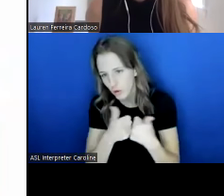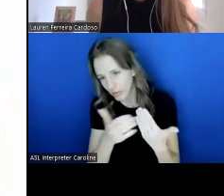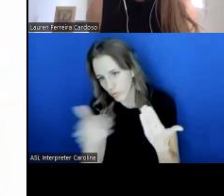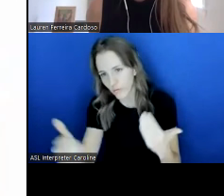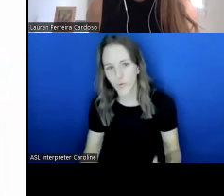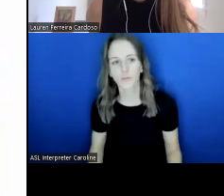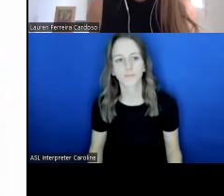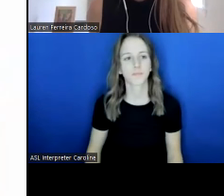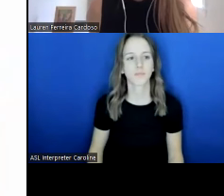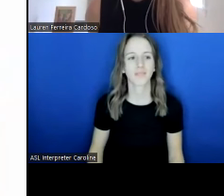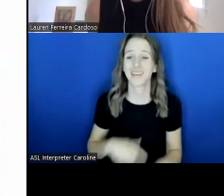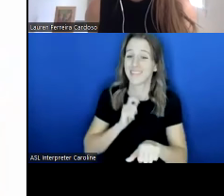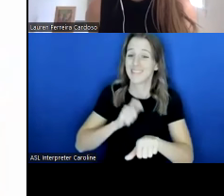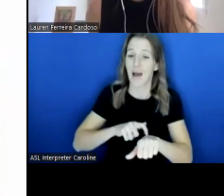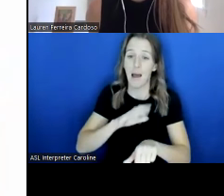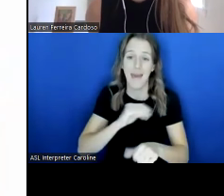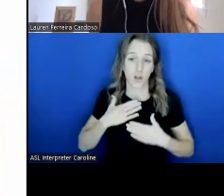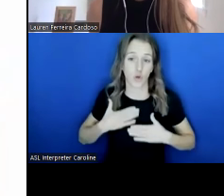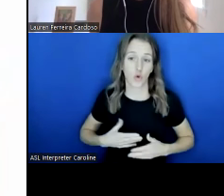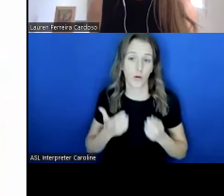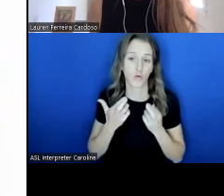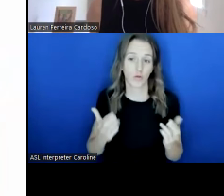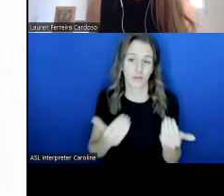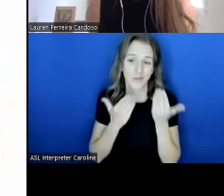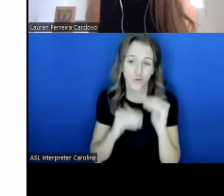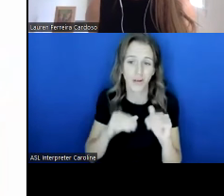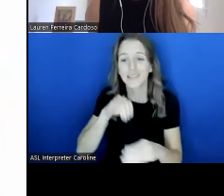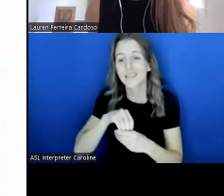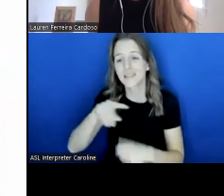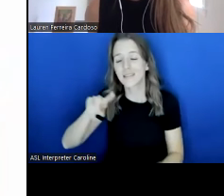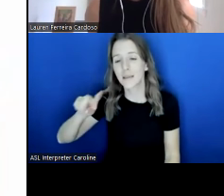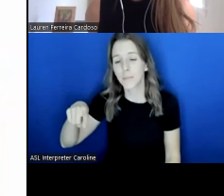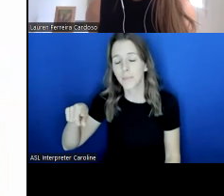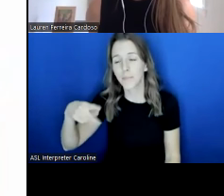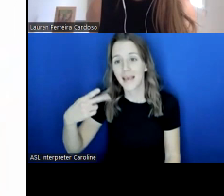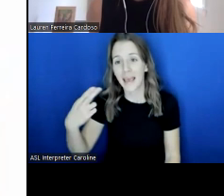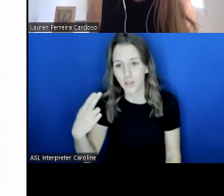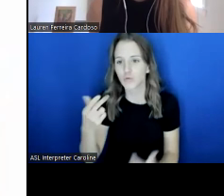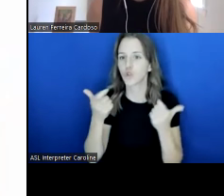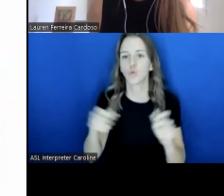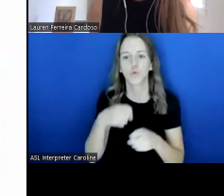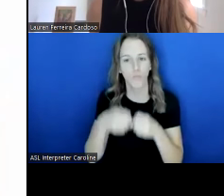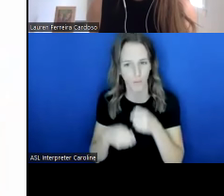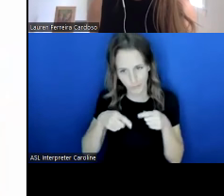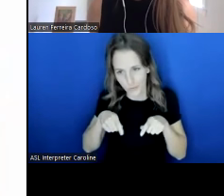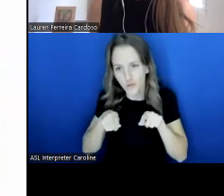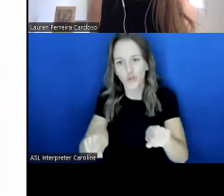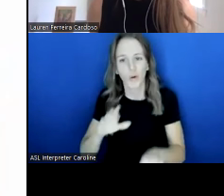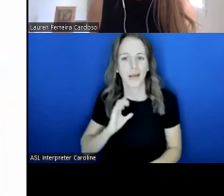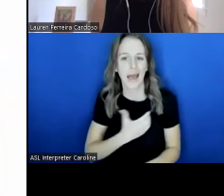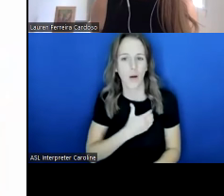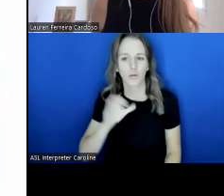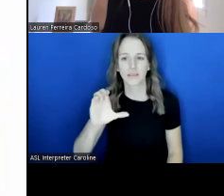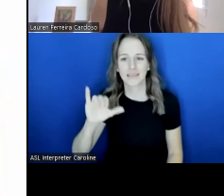certainly time and human resource constraints within DPH was a huge issue at the time that we were fielding CCIS. So the